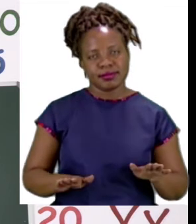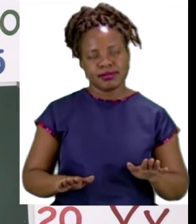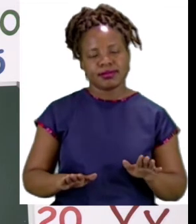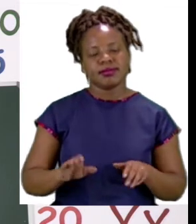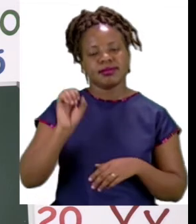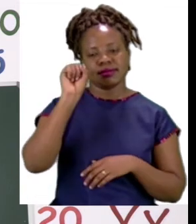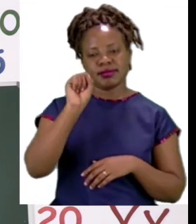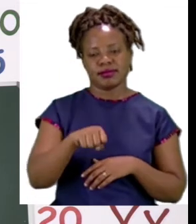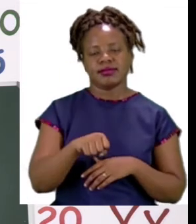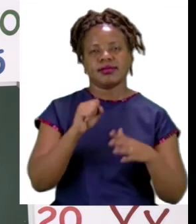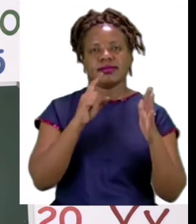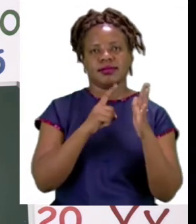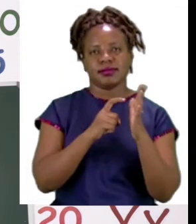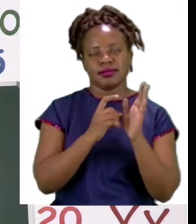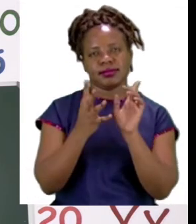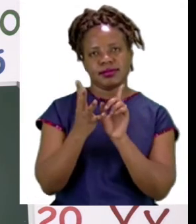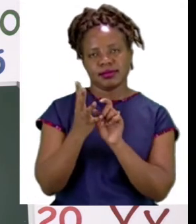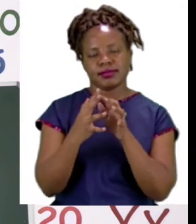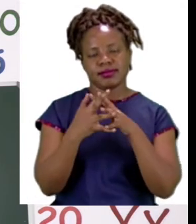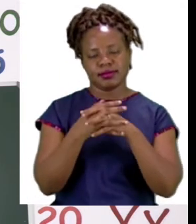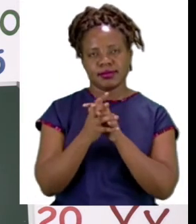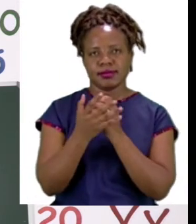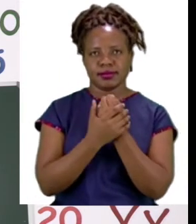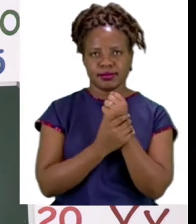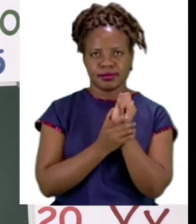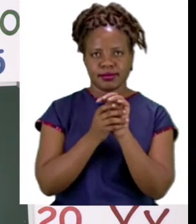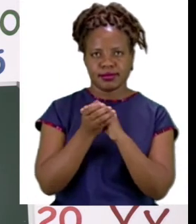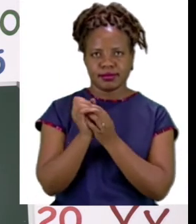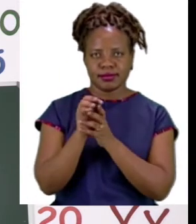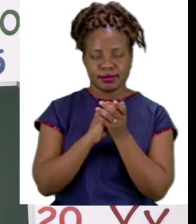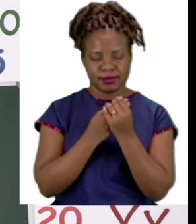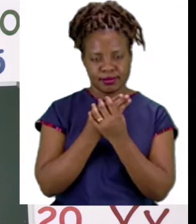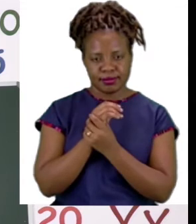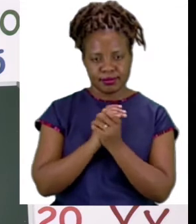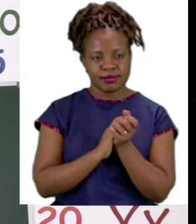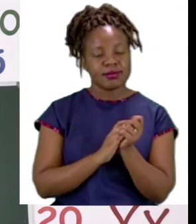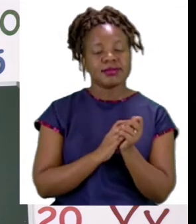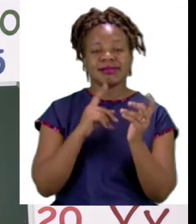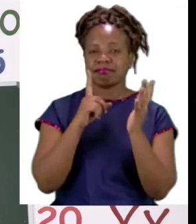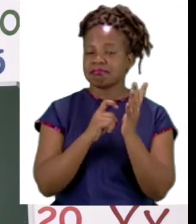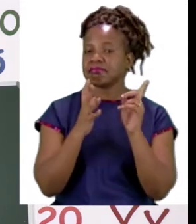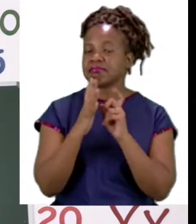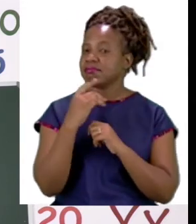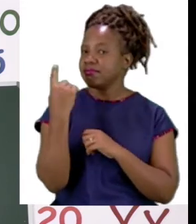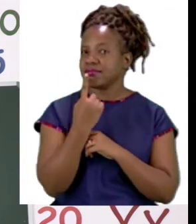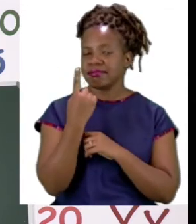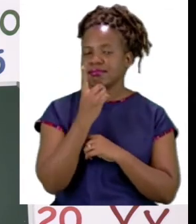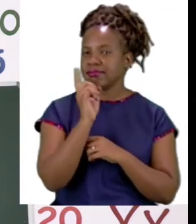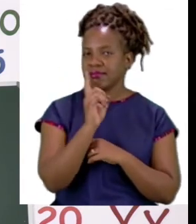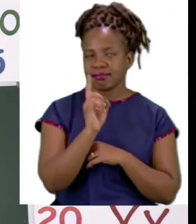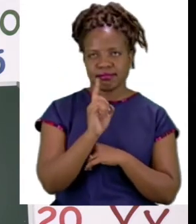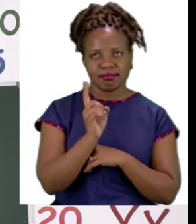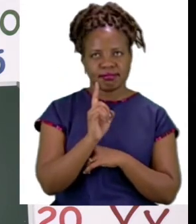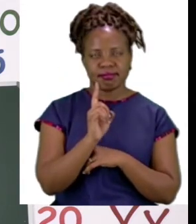must sanitize. Remember, sanitizing is not the only option to stay safe. You can choose to